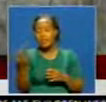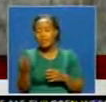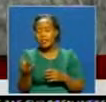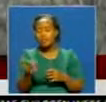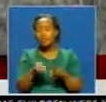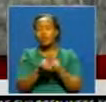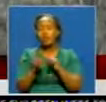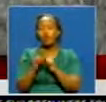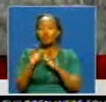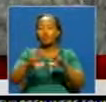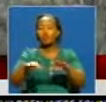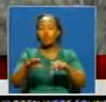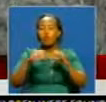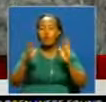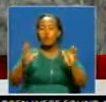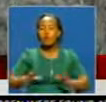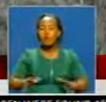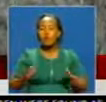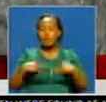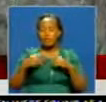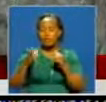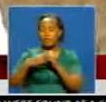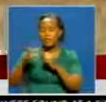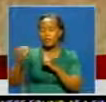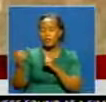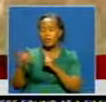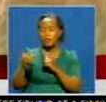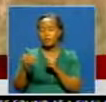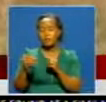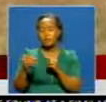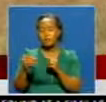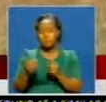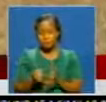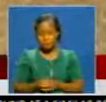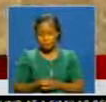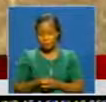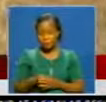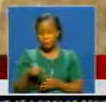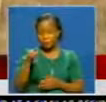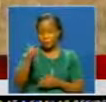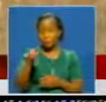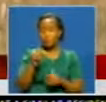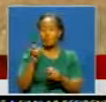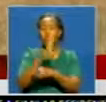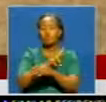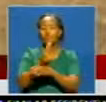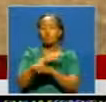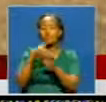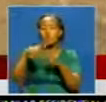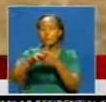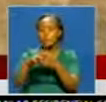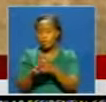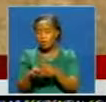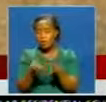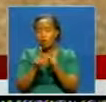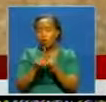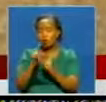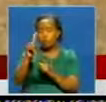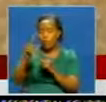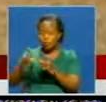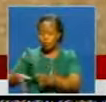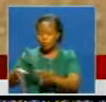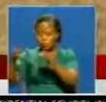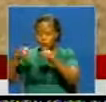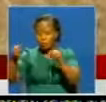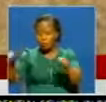earning farmers up to 90,000 shillings per acre each planting season. Harvesting is mechanical, and we per bale it